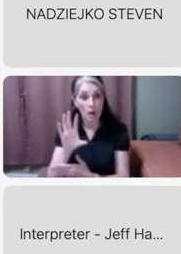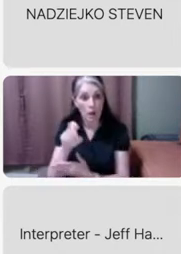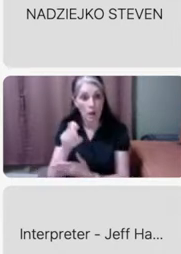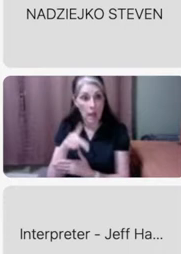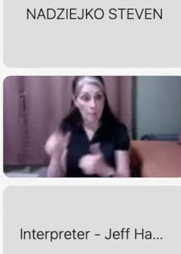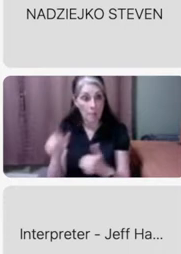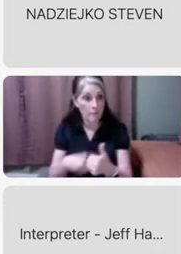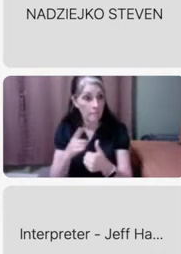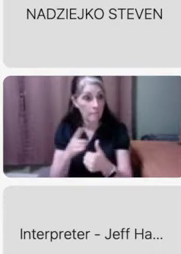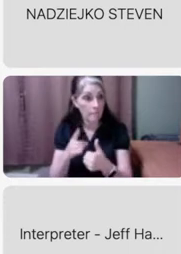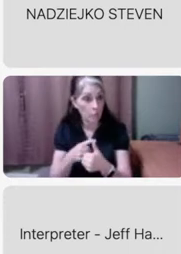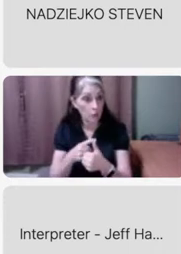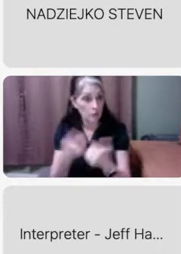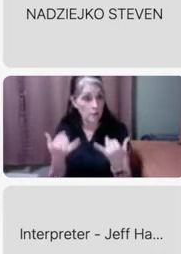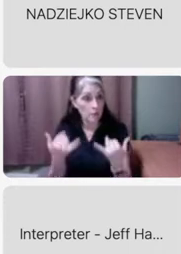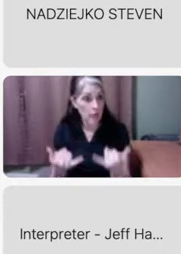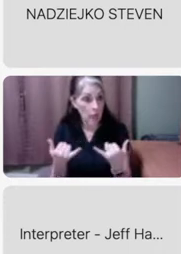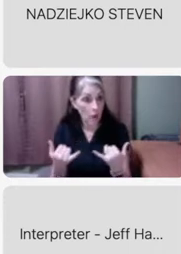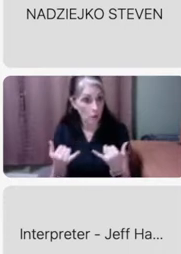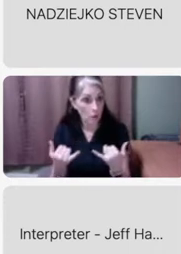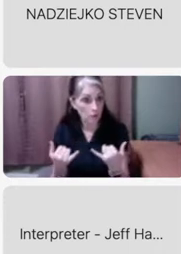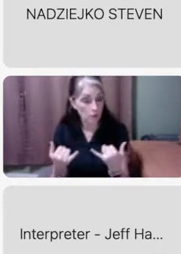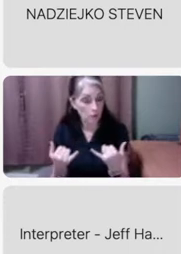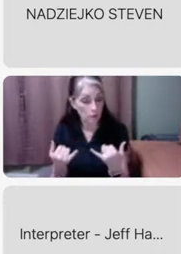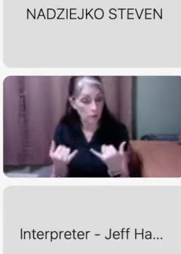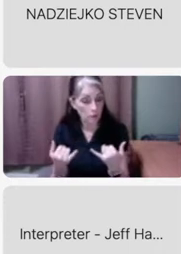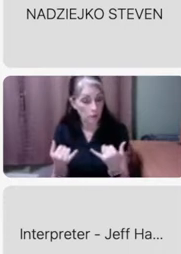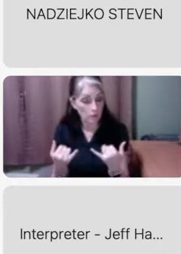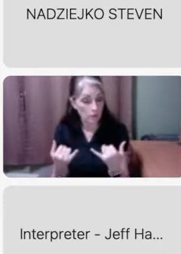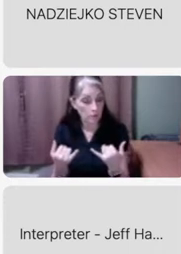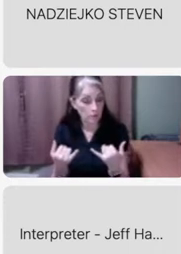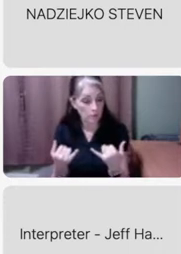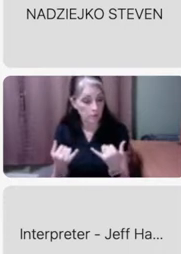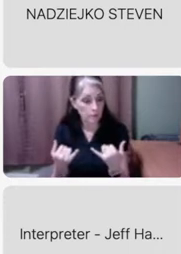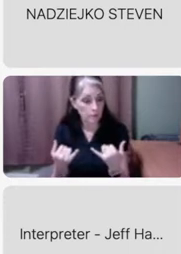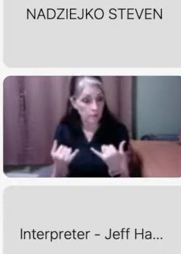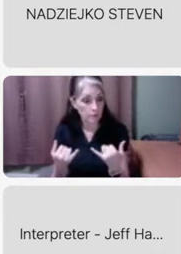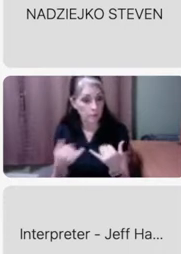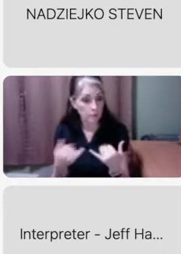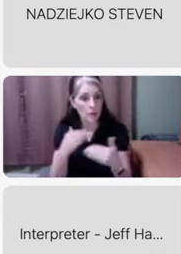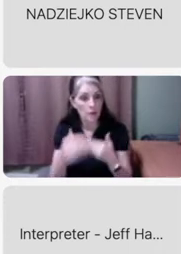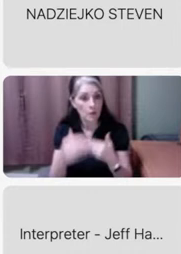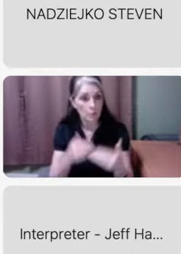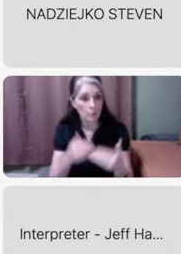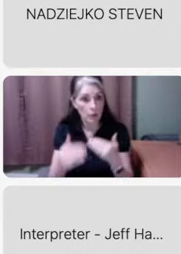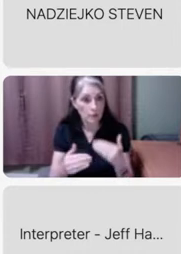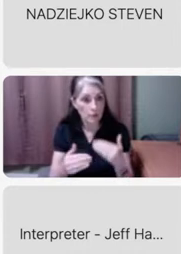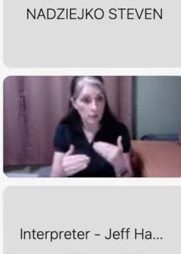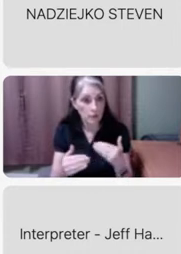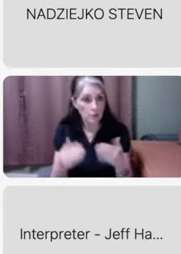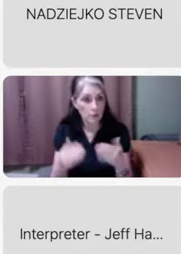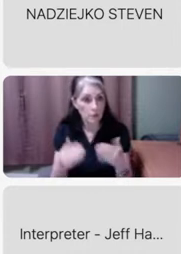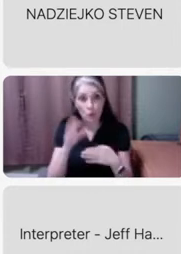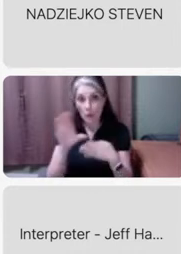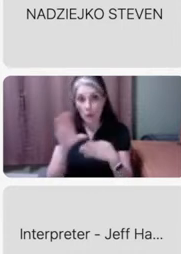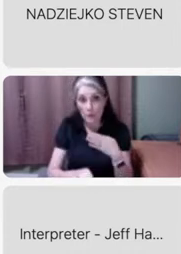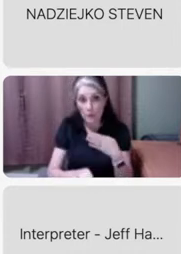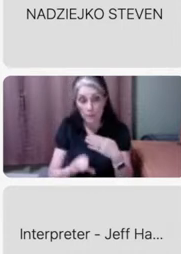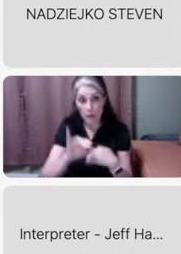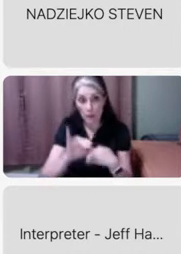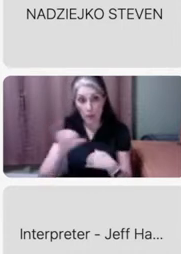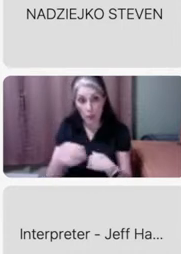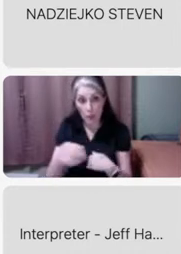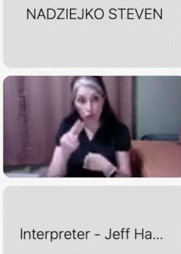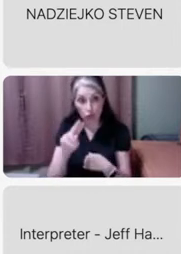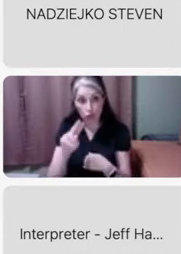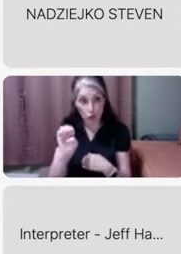are beginning the writing process uh to complete that by june uh we will be making the same presentation that we